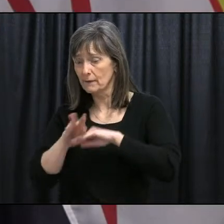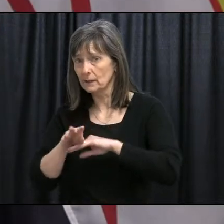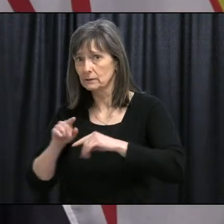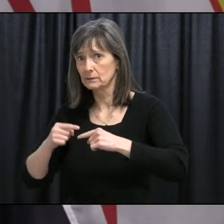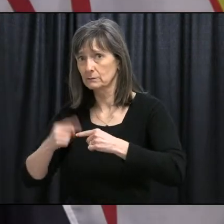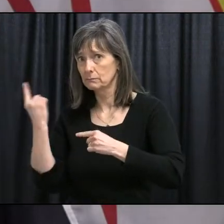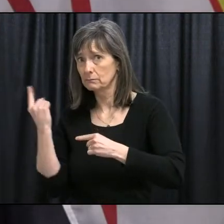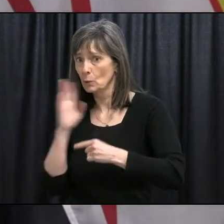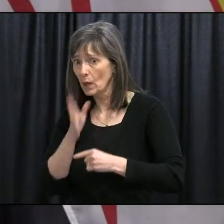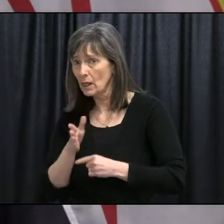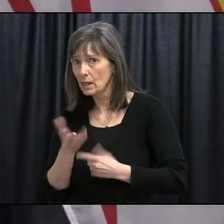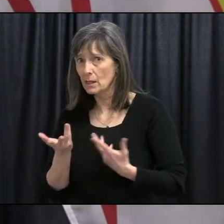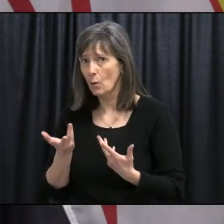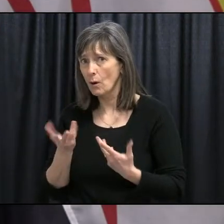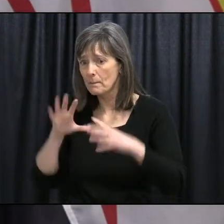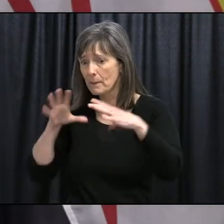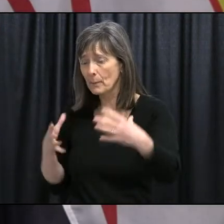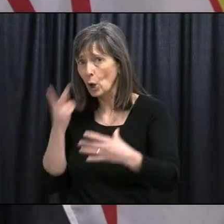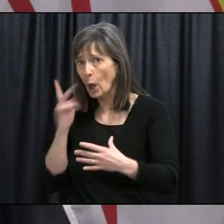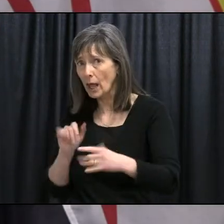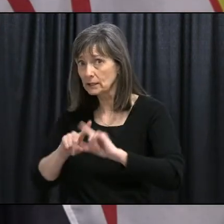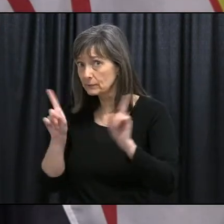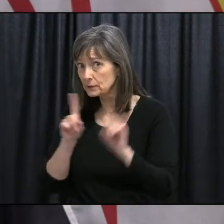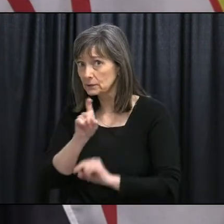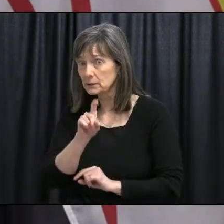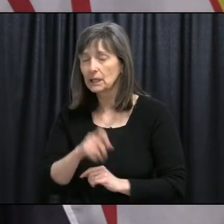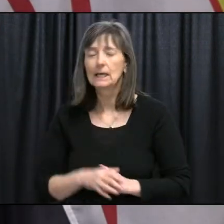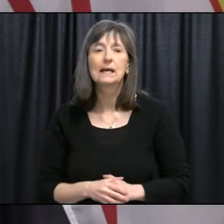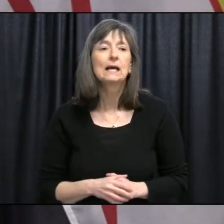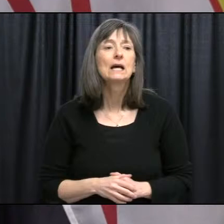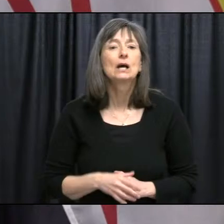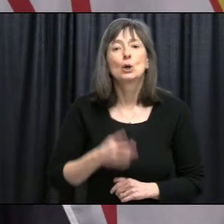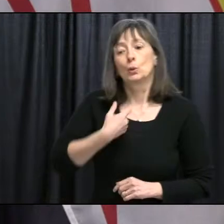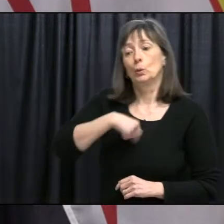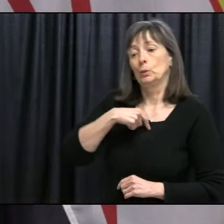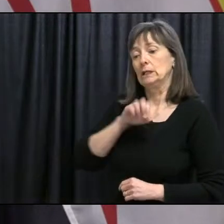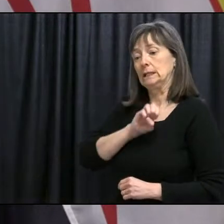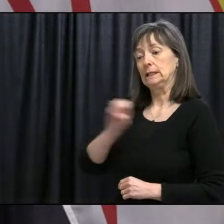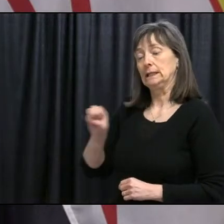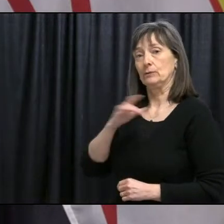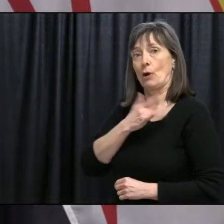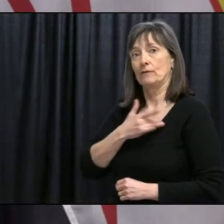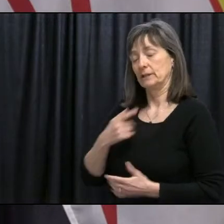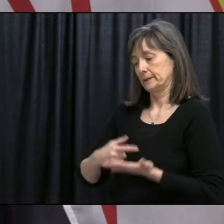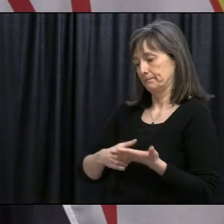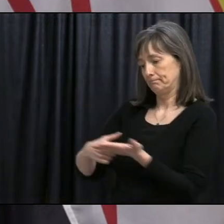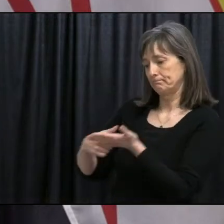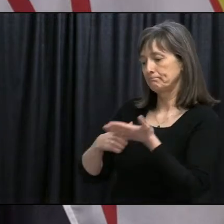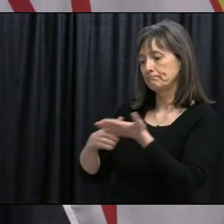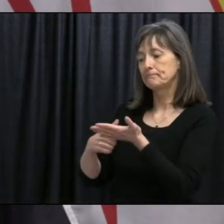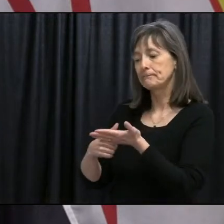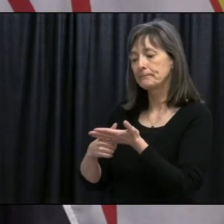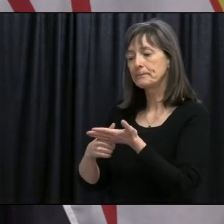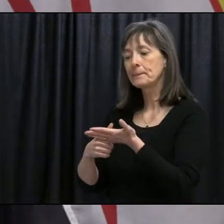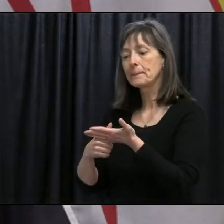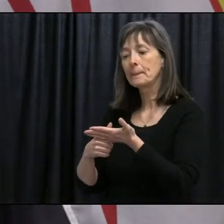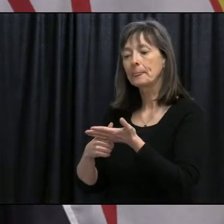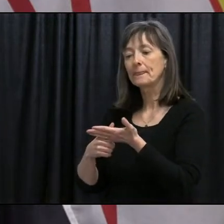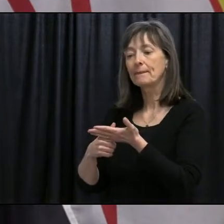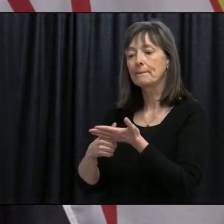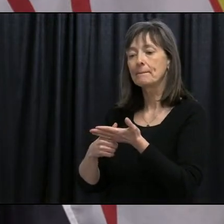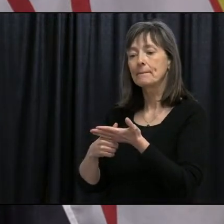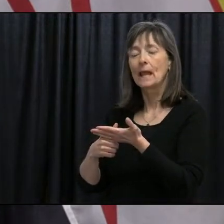So I think, in our discussions with the rest of Atlantic Canada, our approach to the borders are